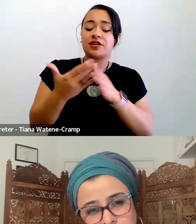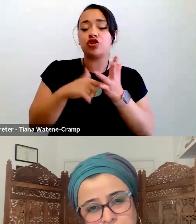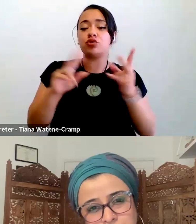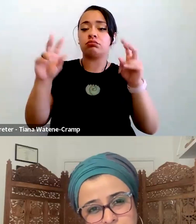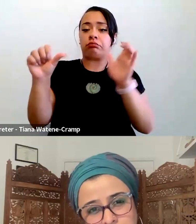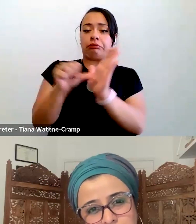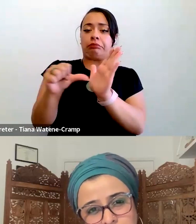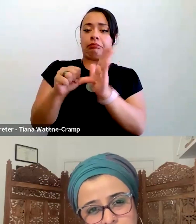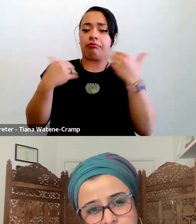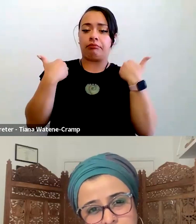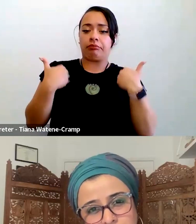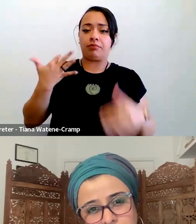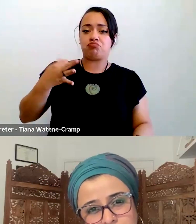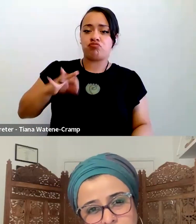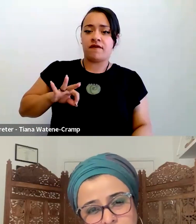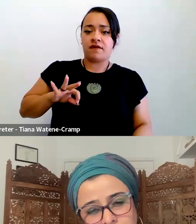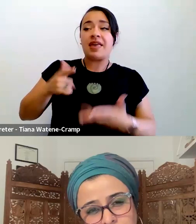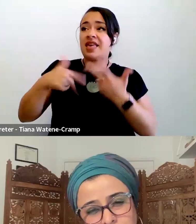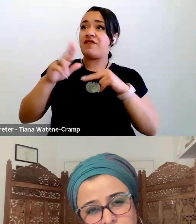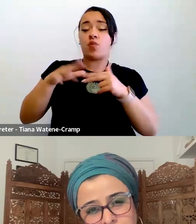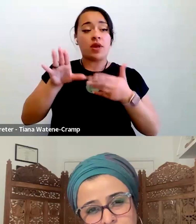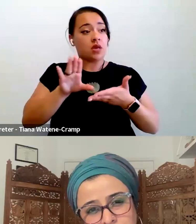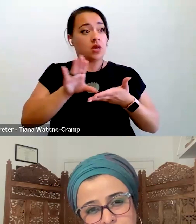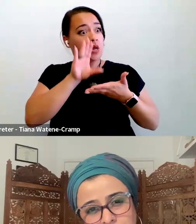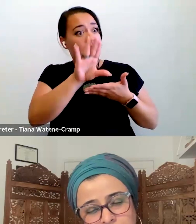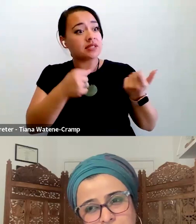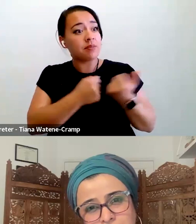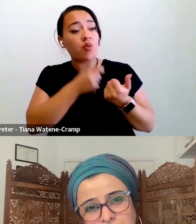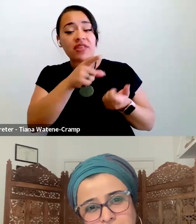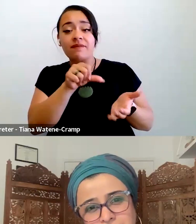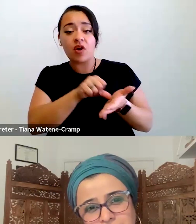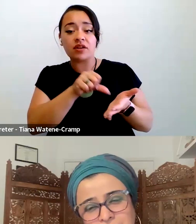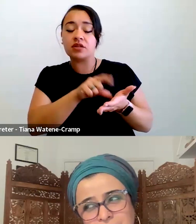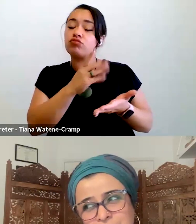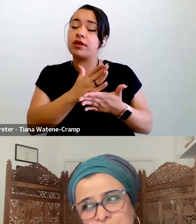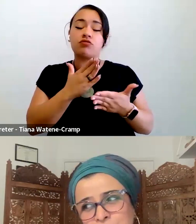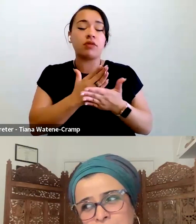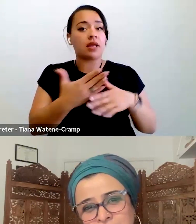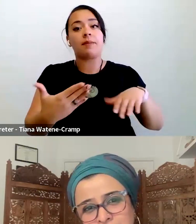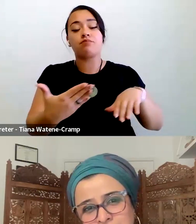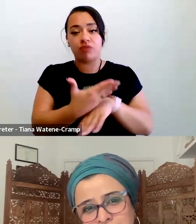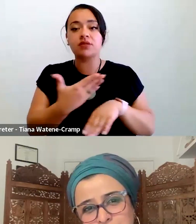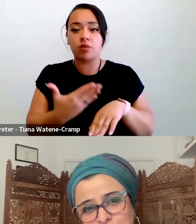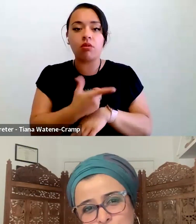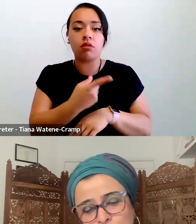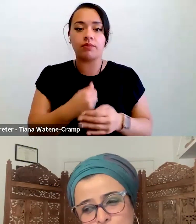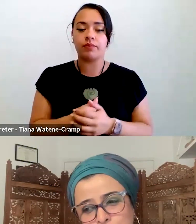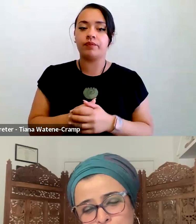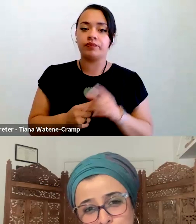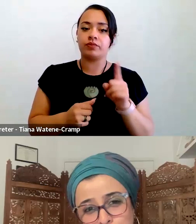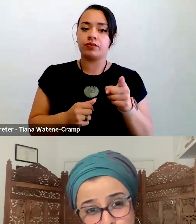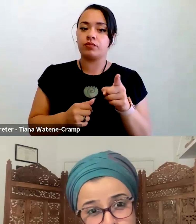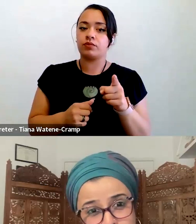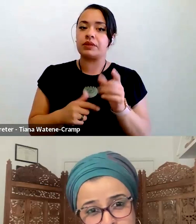to be able to support them financially is one of the most practical things you can do in terms of diversifying your board. I think you're right, that's the way